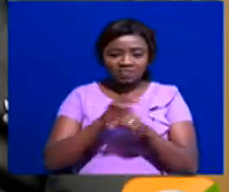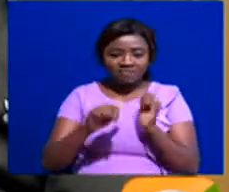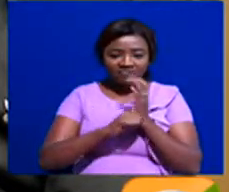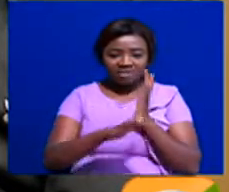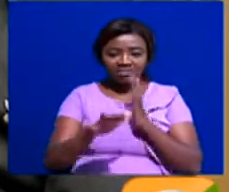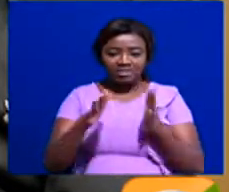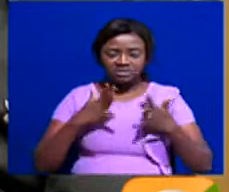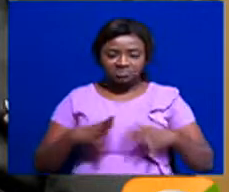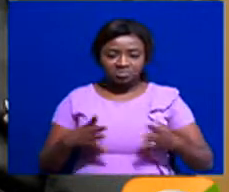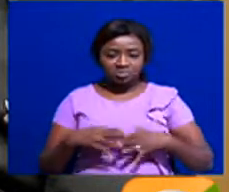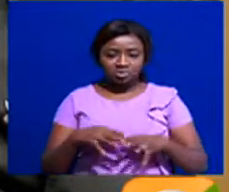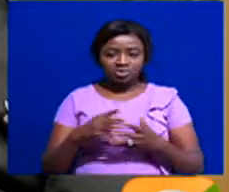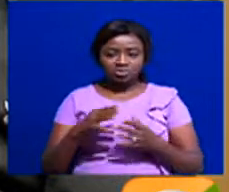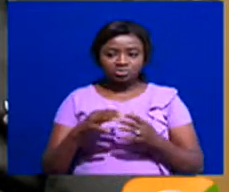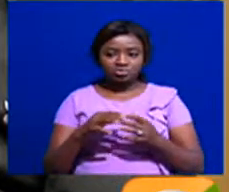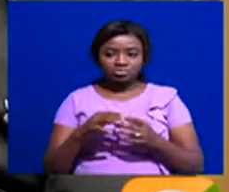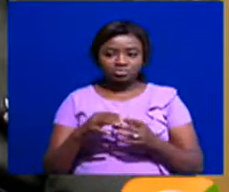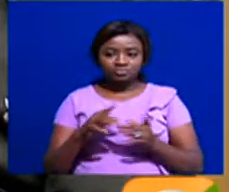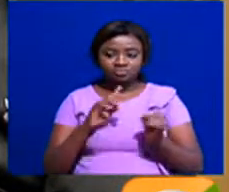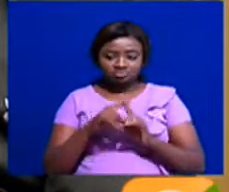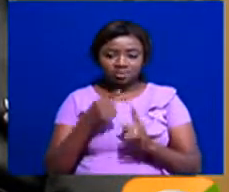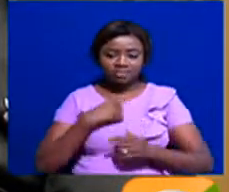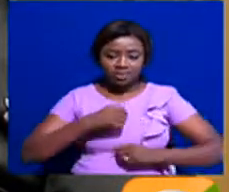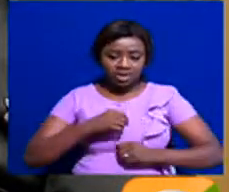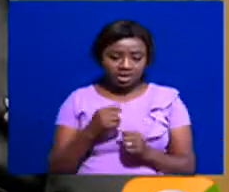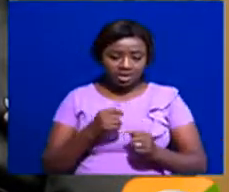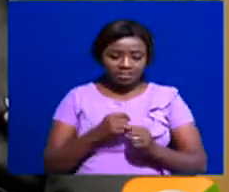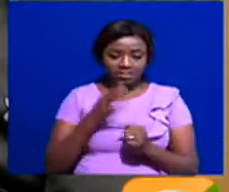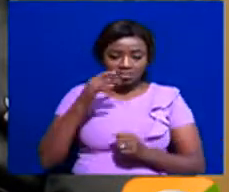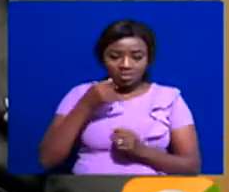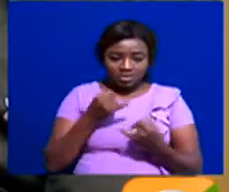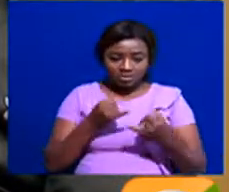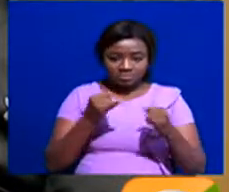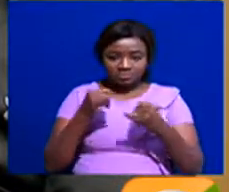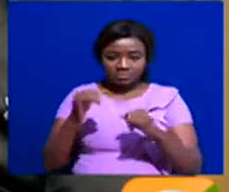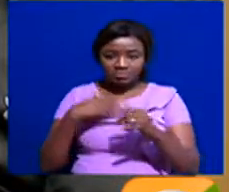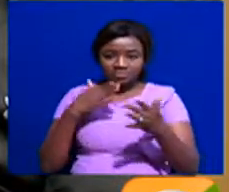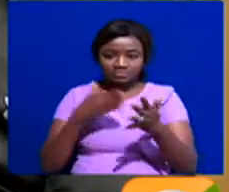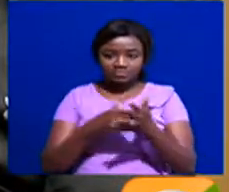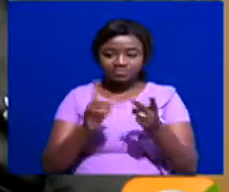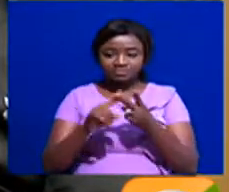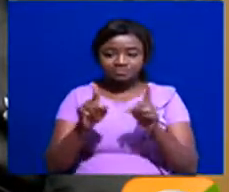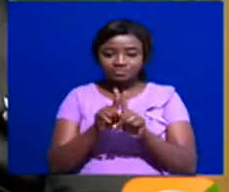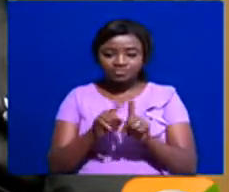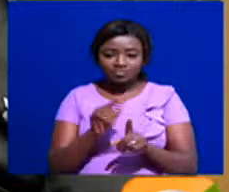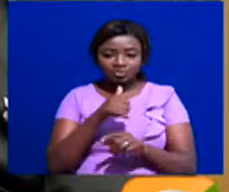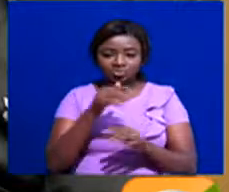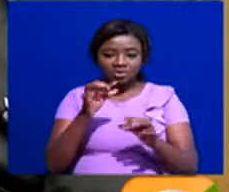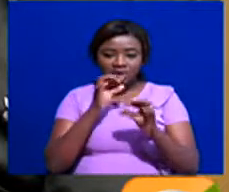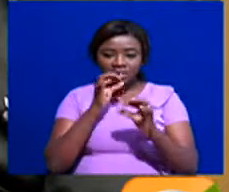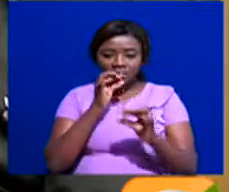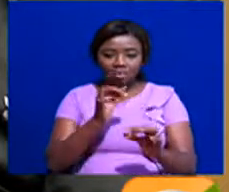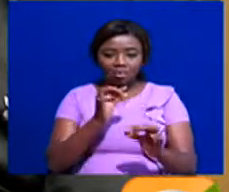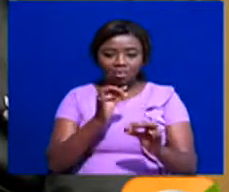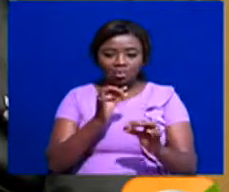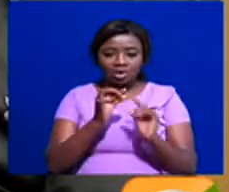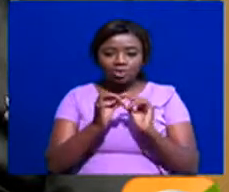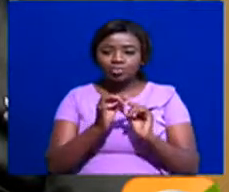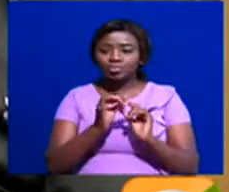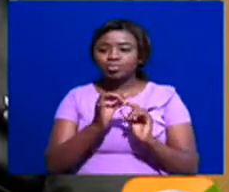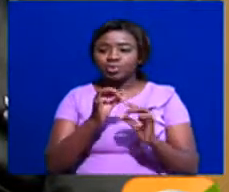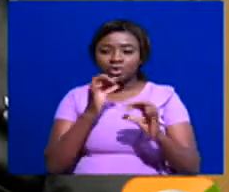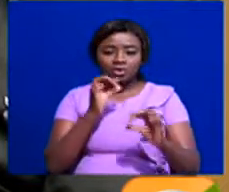we go wrong. But I appreciate that there've been strides made. We've banned shisha, and we're promoting a happy and